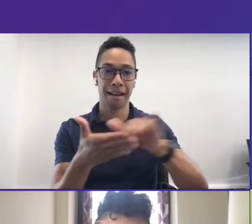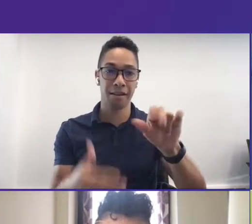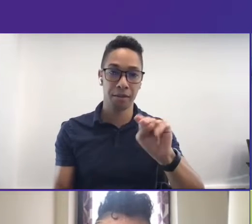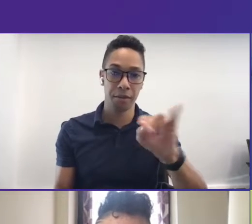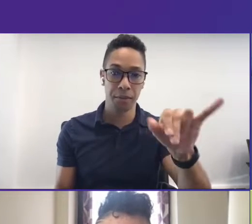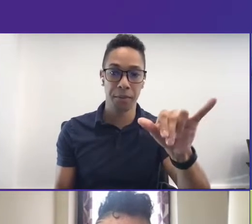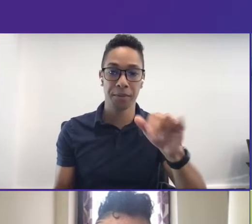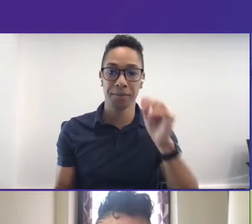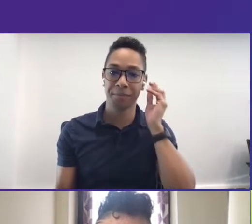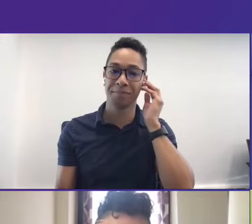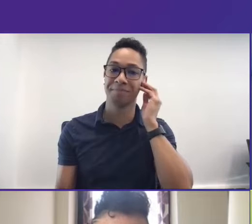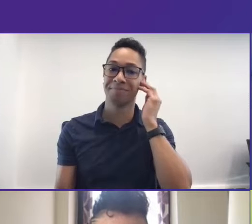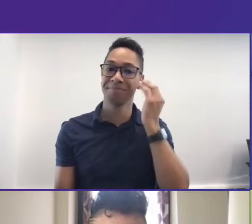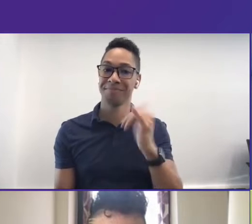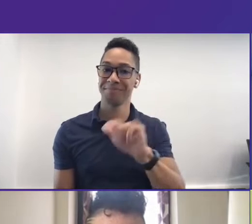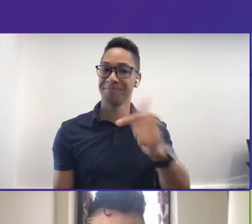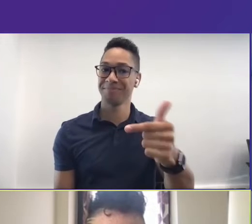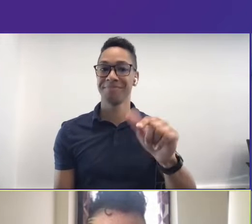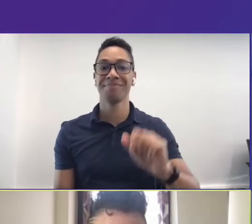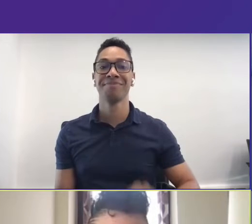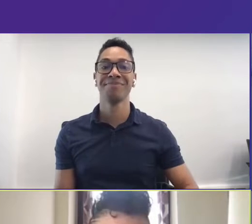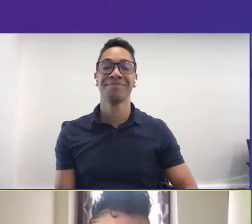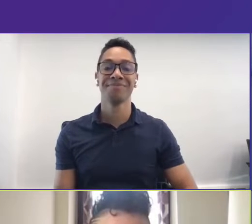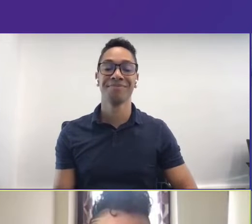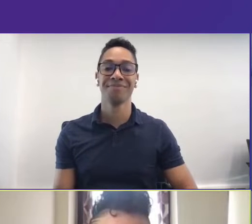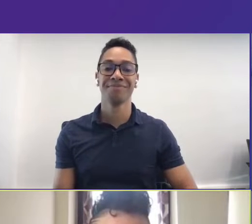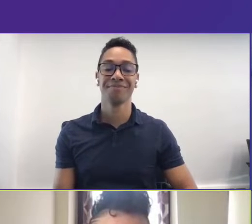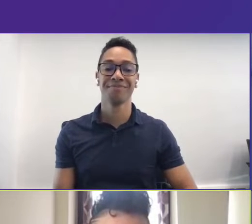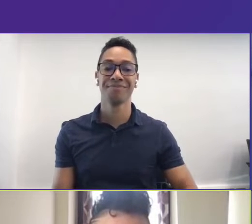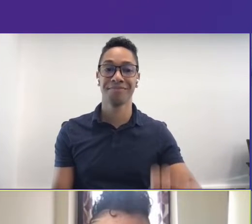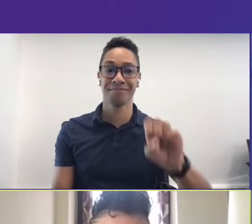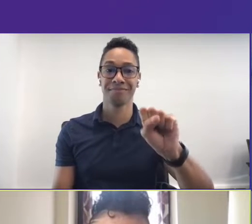Yeah, I'll pass it on to Sarah. Great.